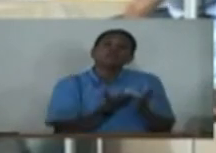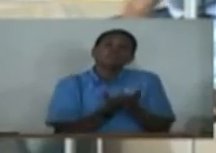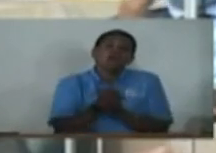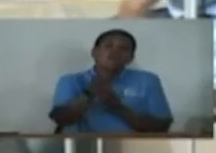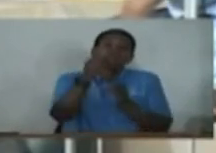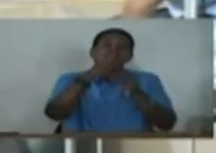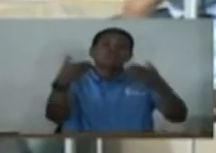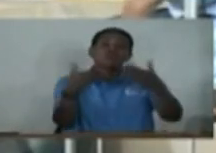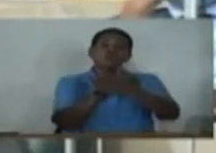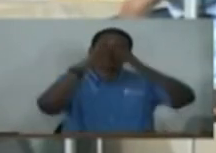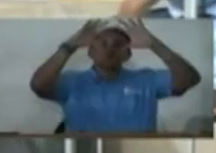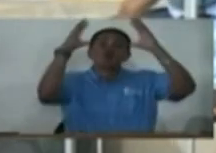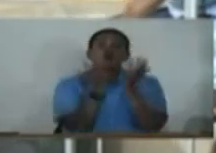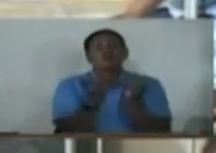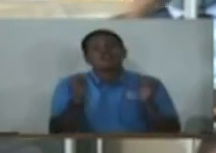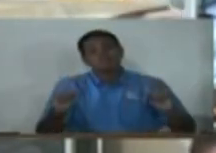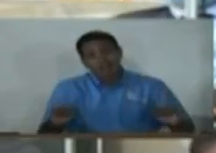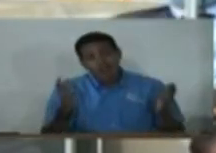new world.